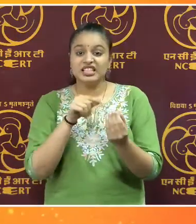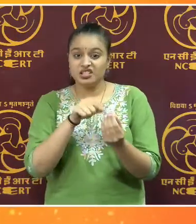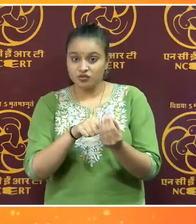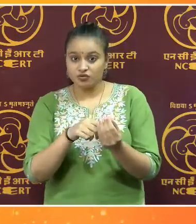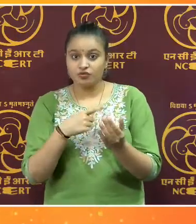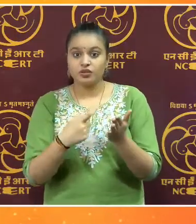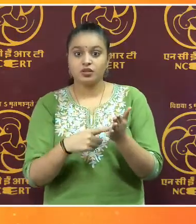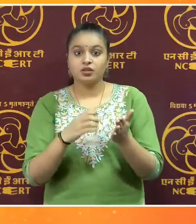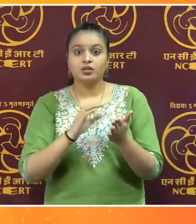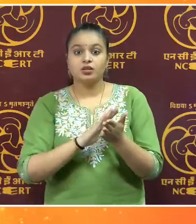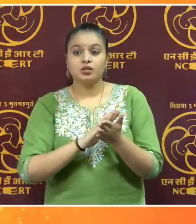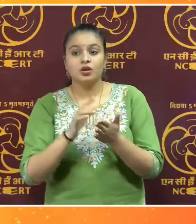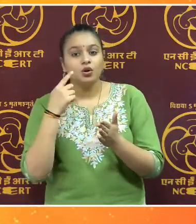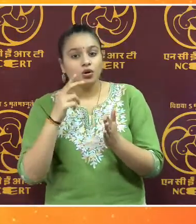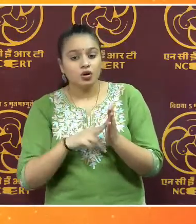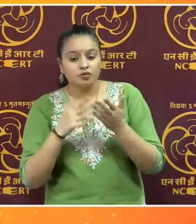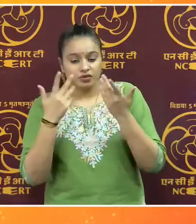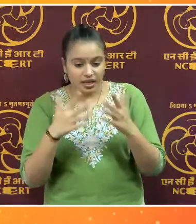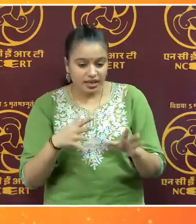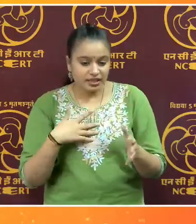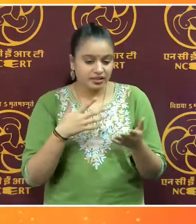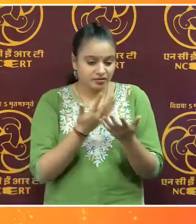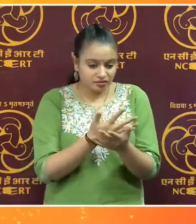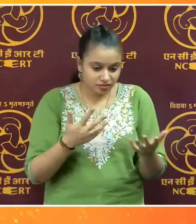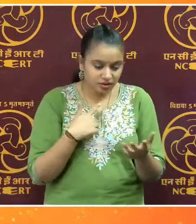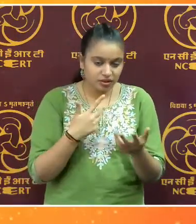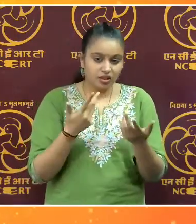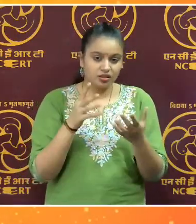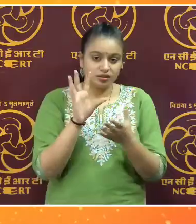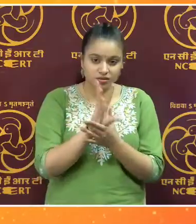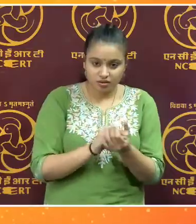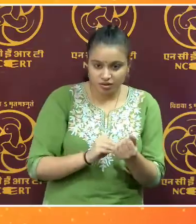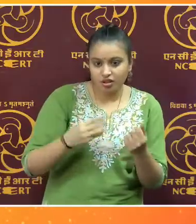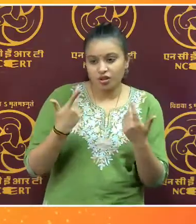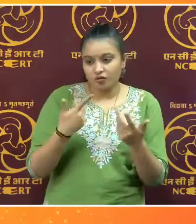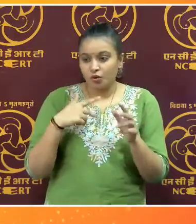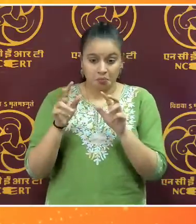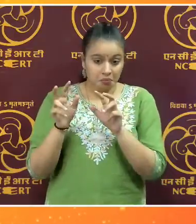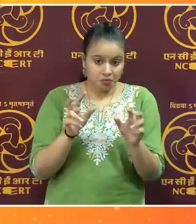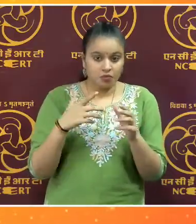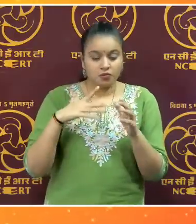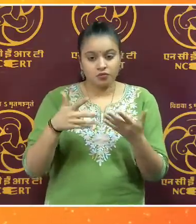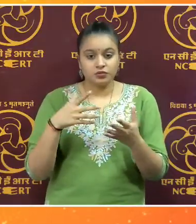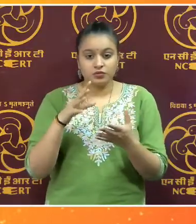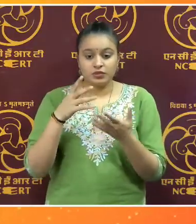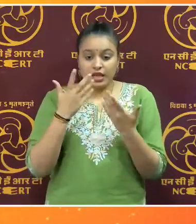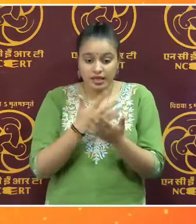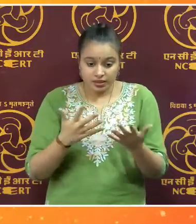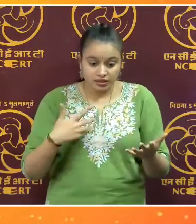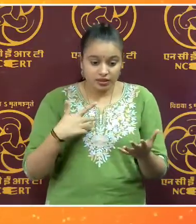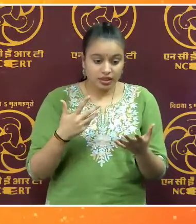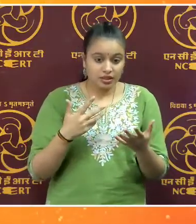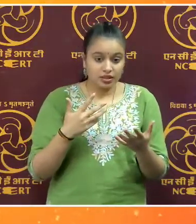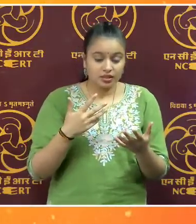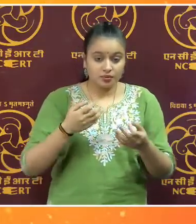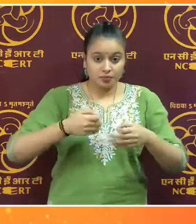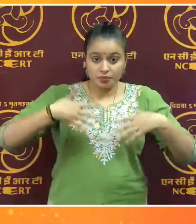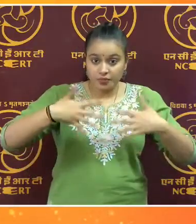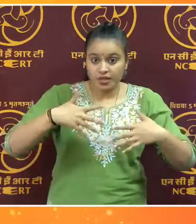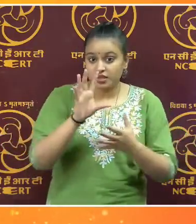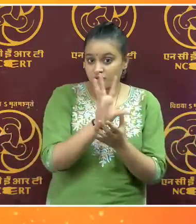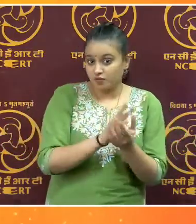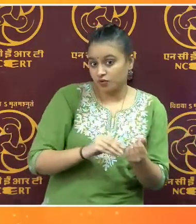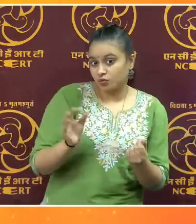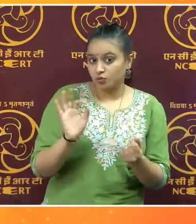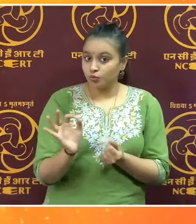robbing somebody and detecting somebody. It's not always stealing some asset or stealing some item. It could